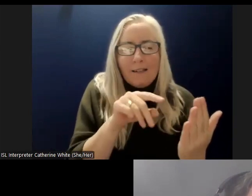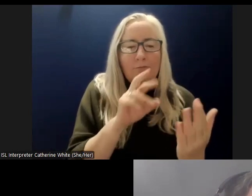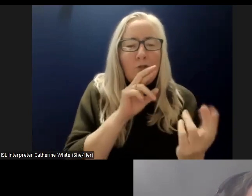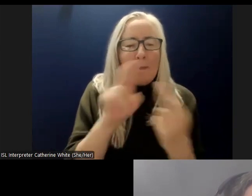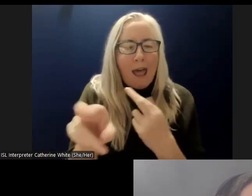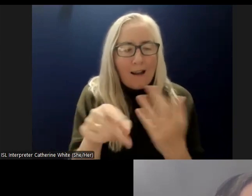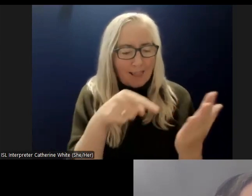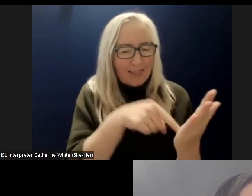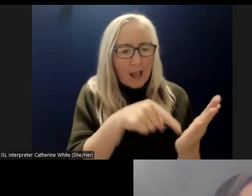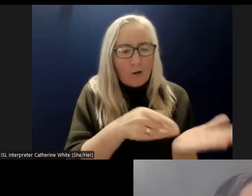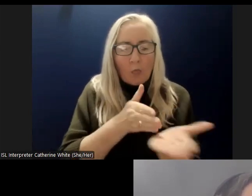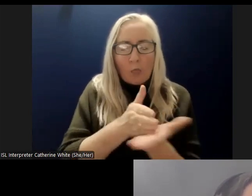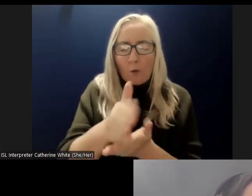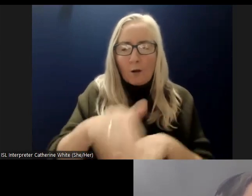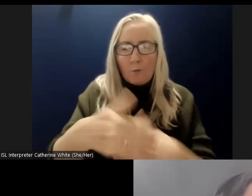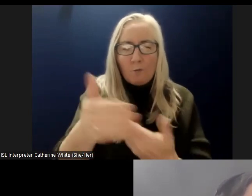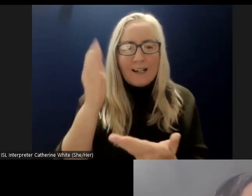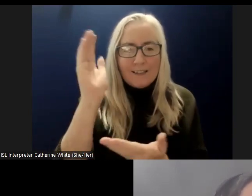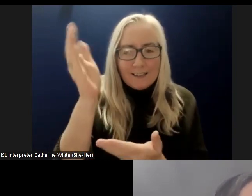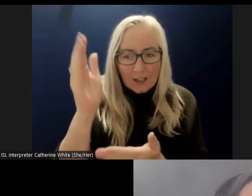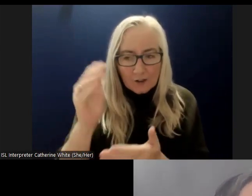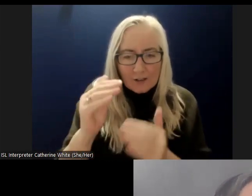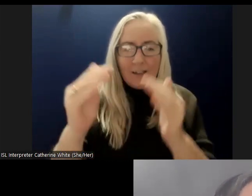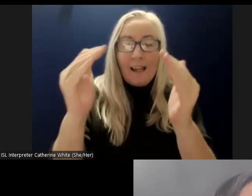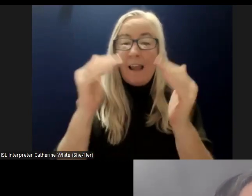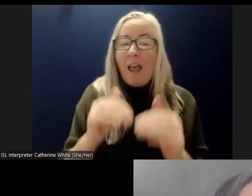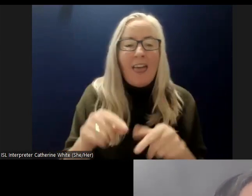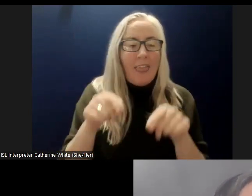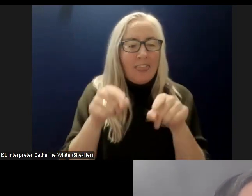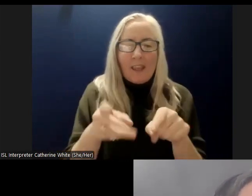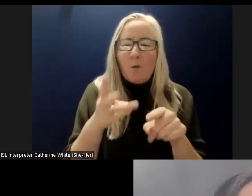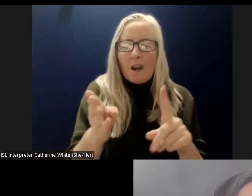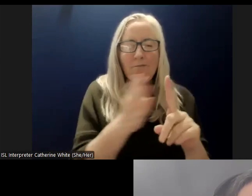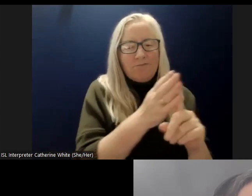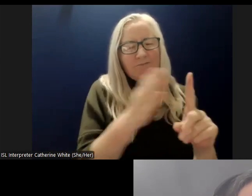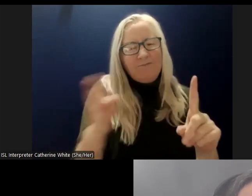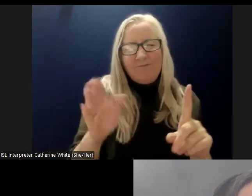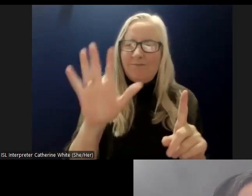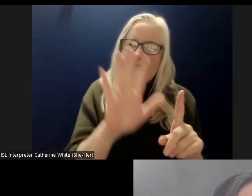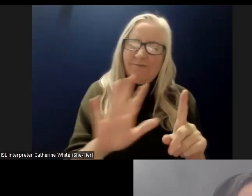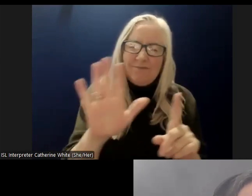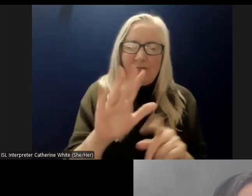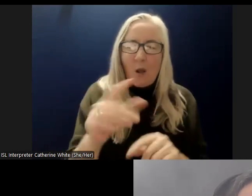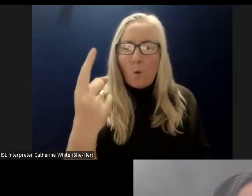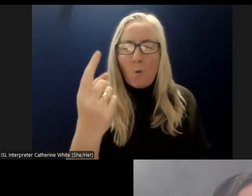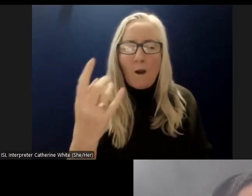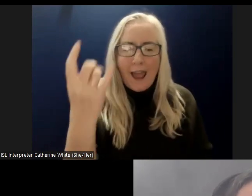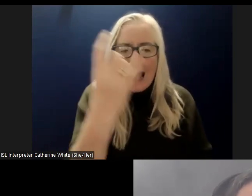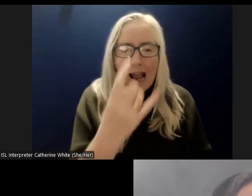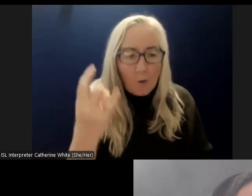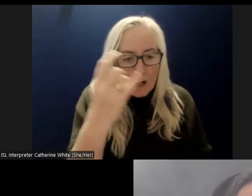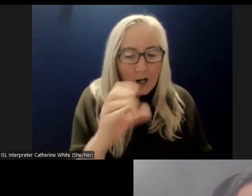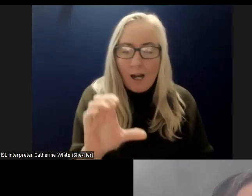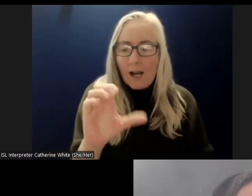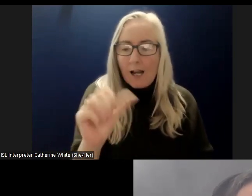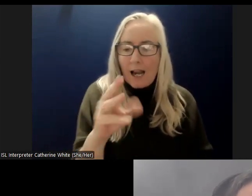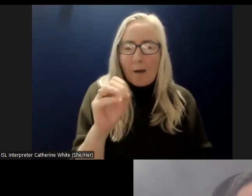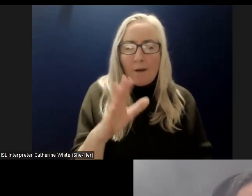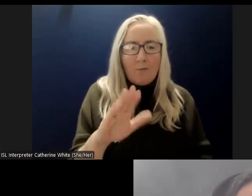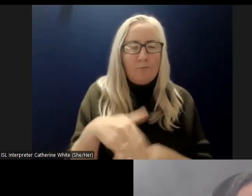during the presentation. This is going to go on for about an hour, I'd say. Carmel will present until